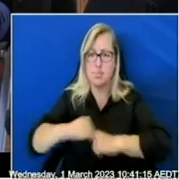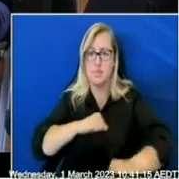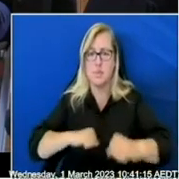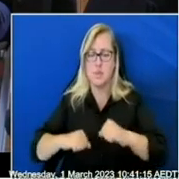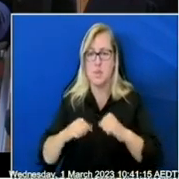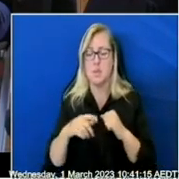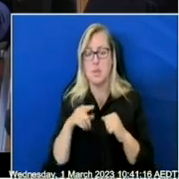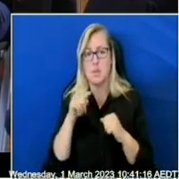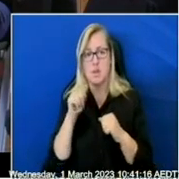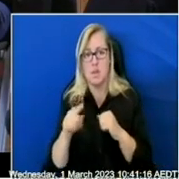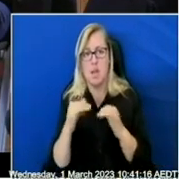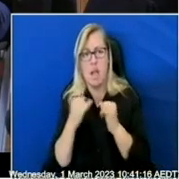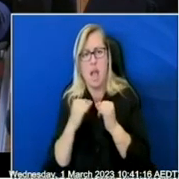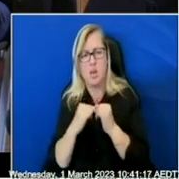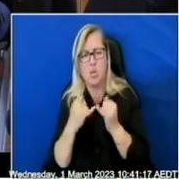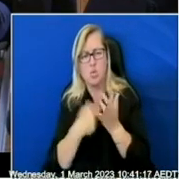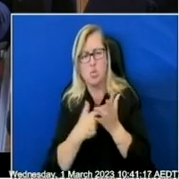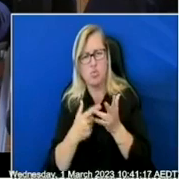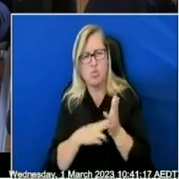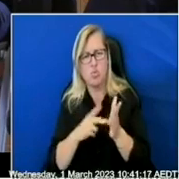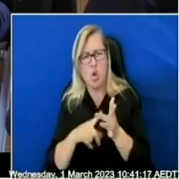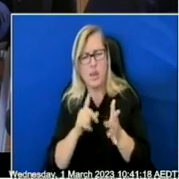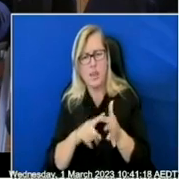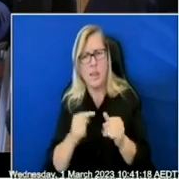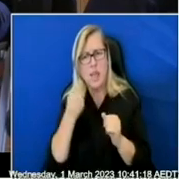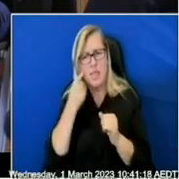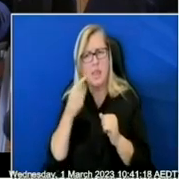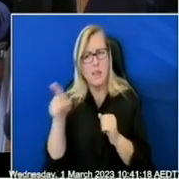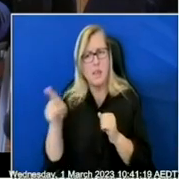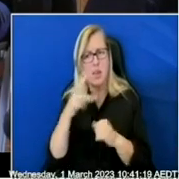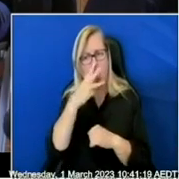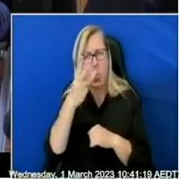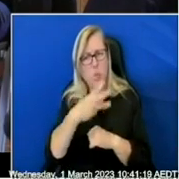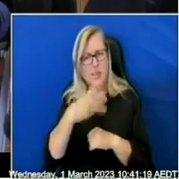think, and he was off working on a farm. So, you know, he'd been there for a while.